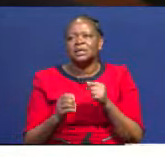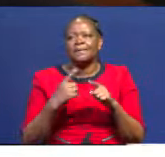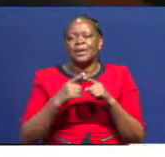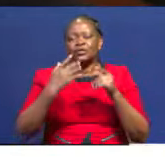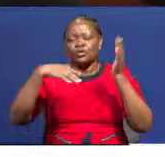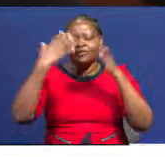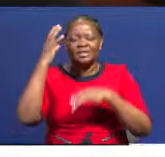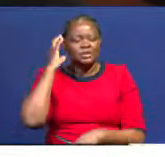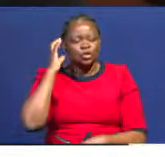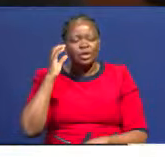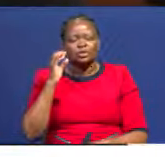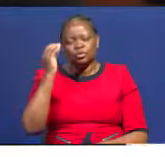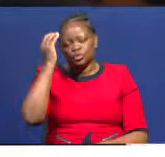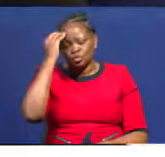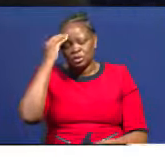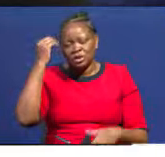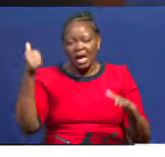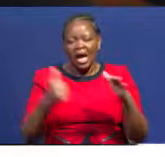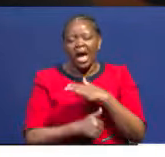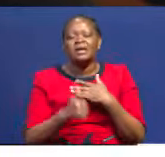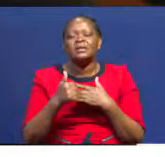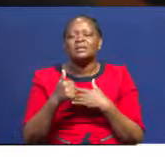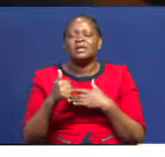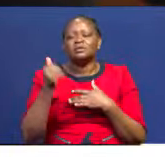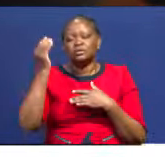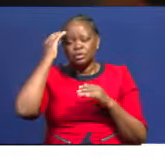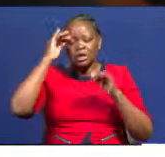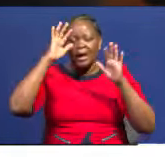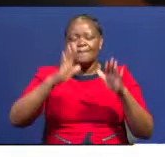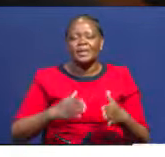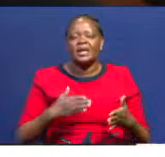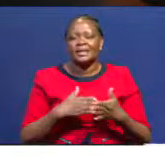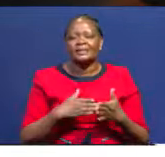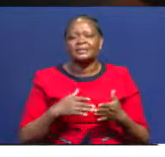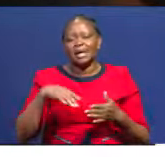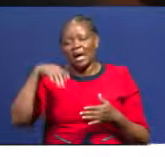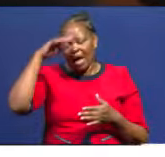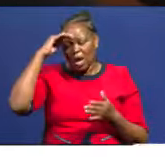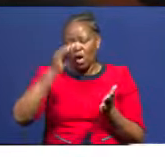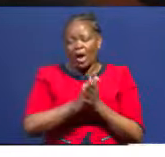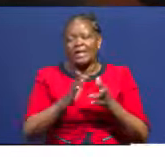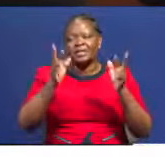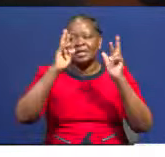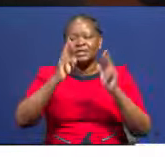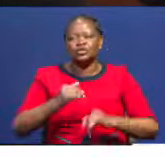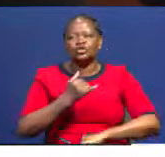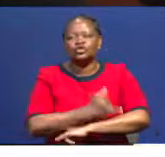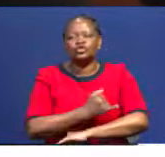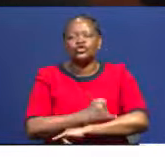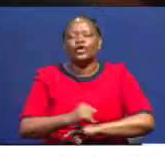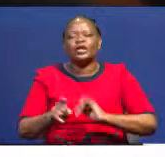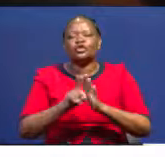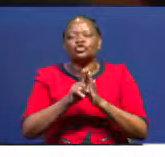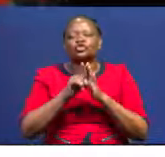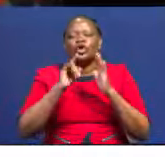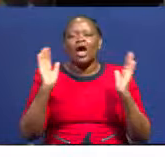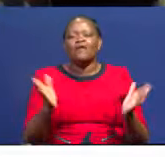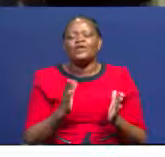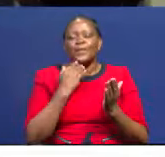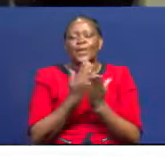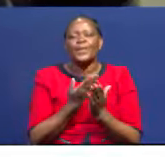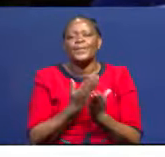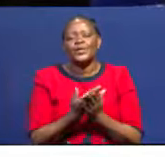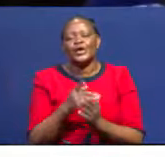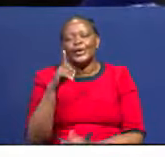and college students, under the umbrella of Students Campaign Against Alcohol and the International Institute for Legislation Affairs, propose